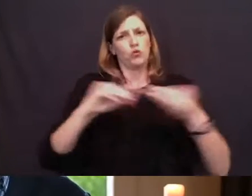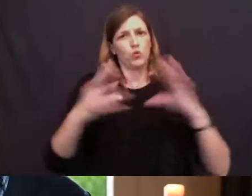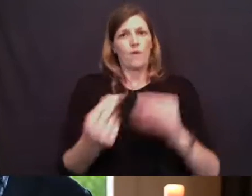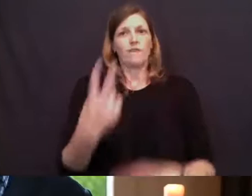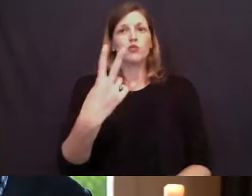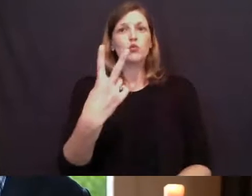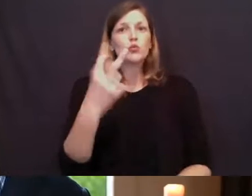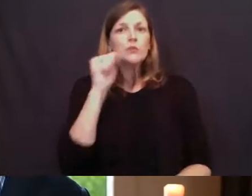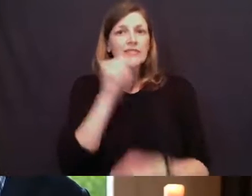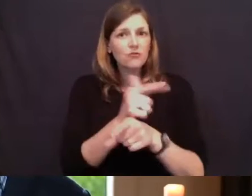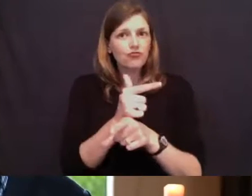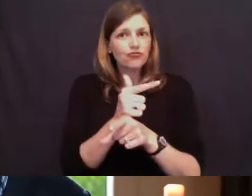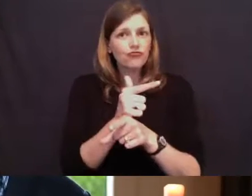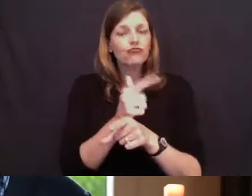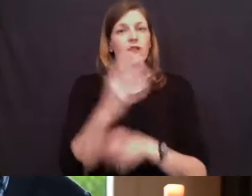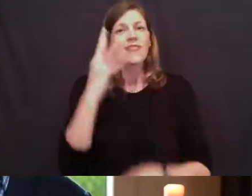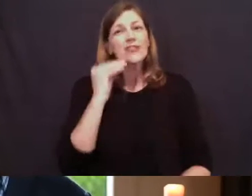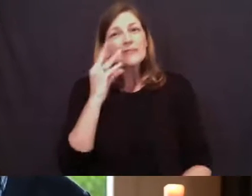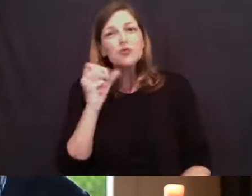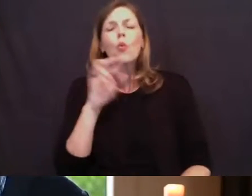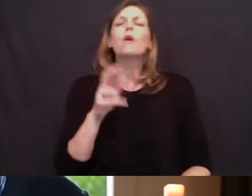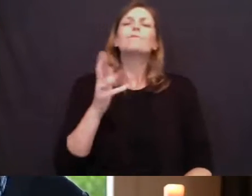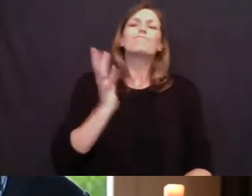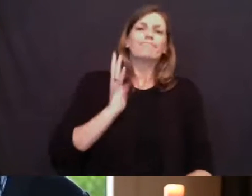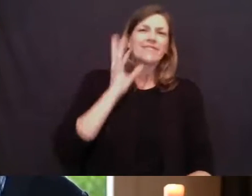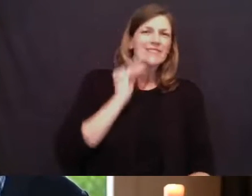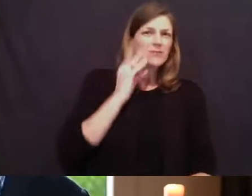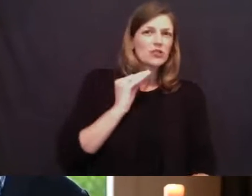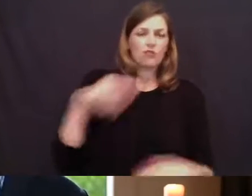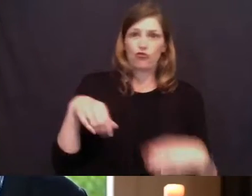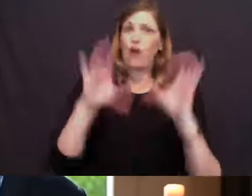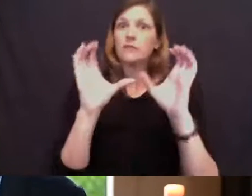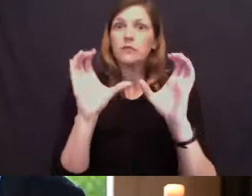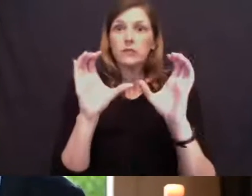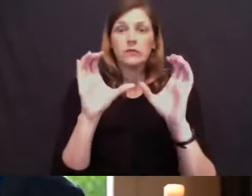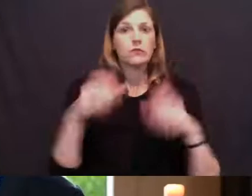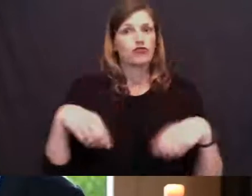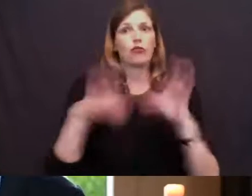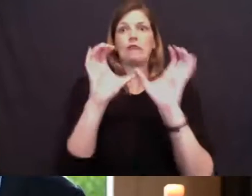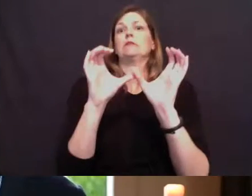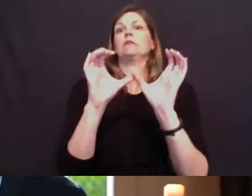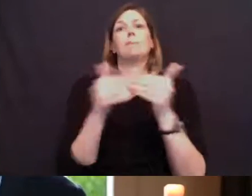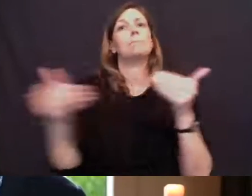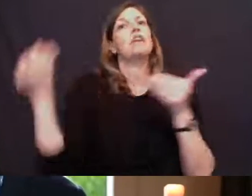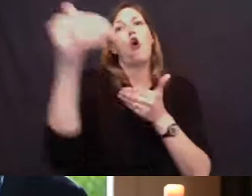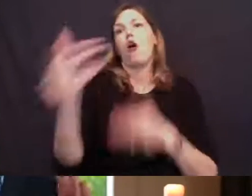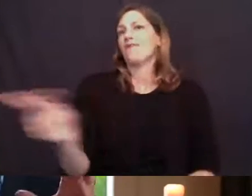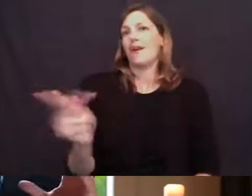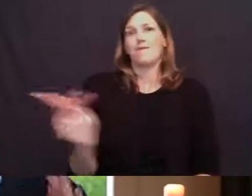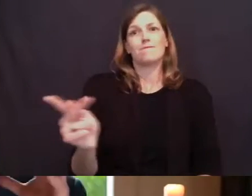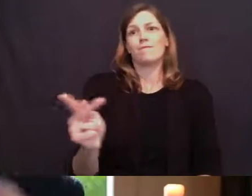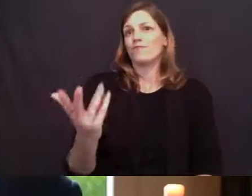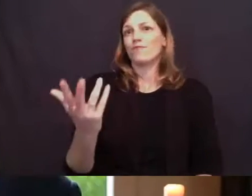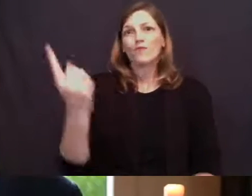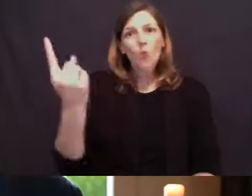sisters who are experiencing or who have experienced a crisis that is far beyond them. A crisis that